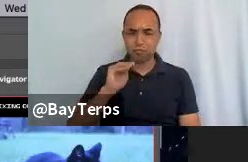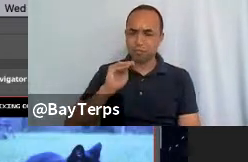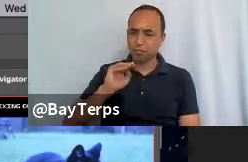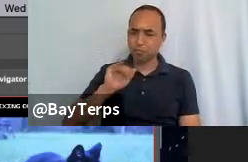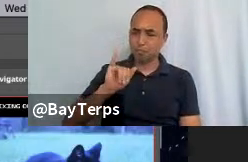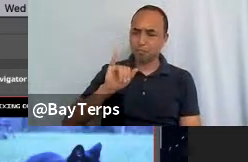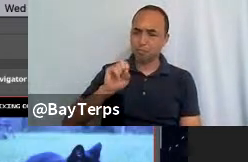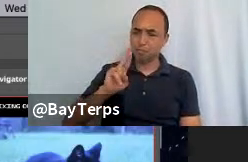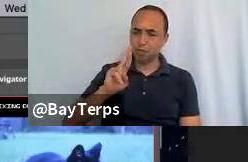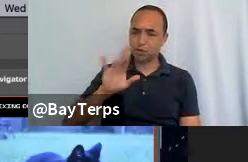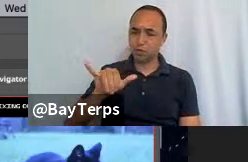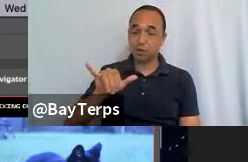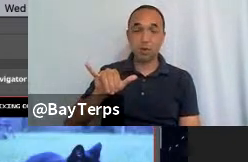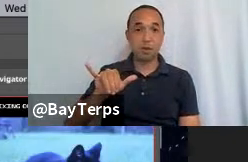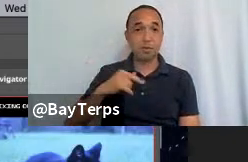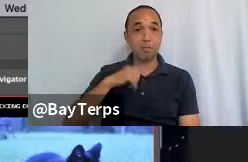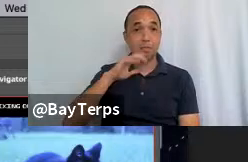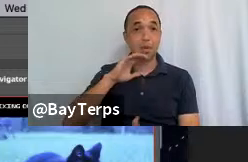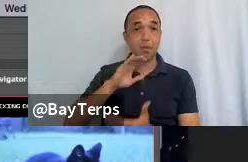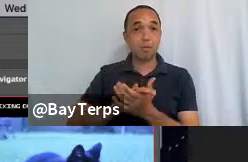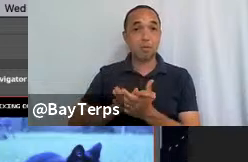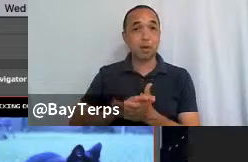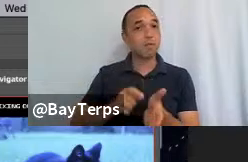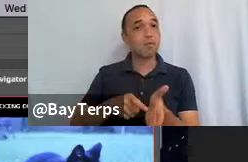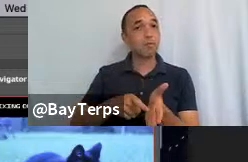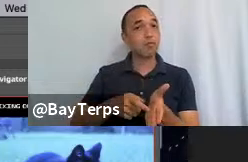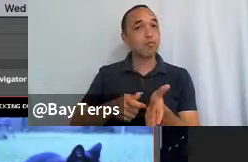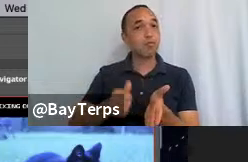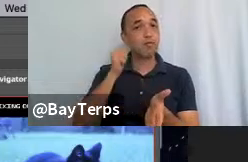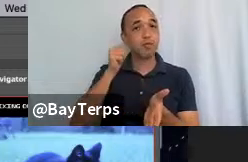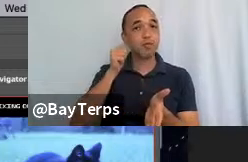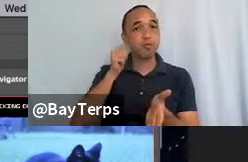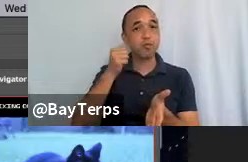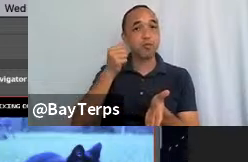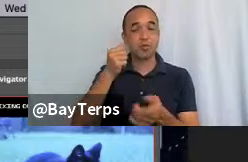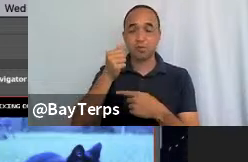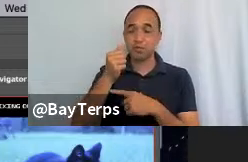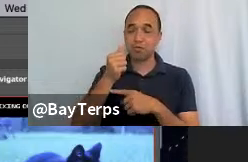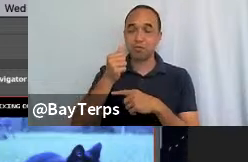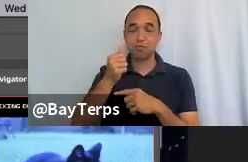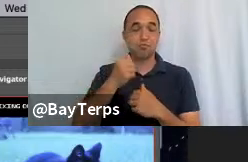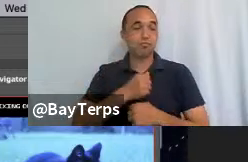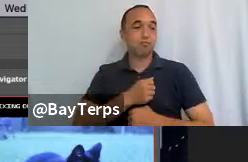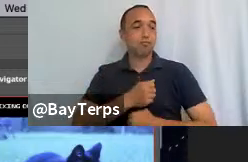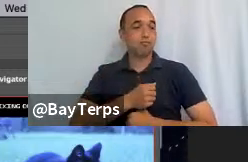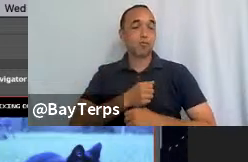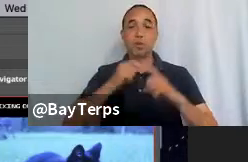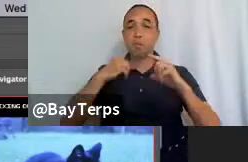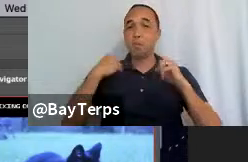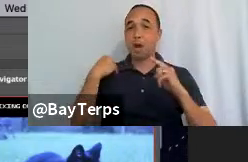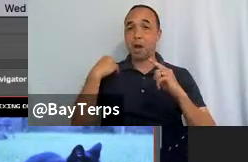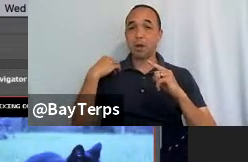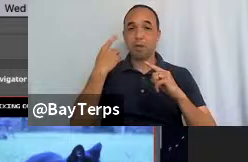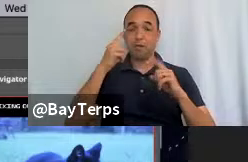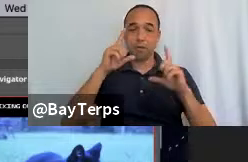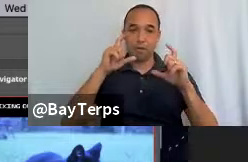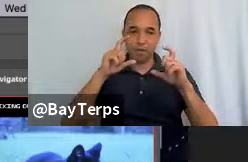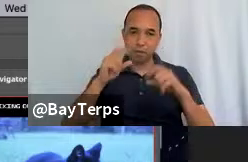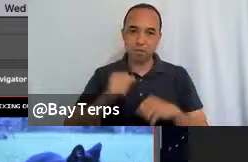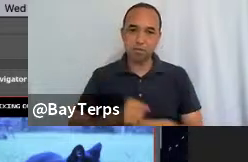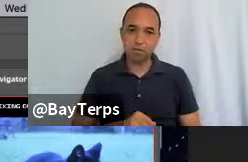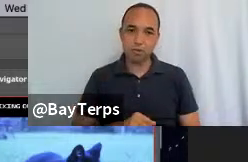My wife refused to be a model for these photos, so I had to take pictures of our pets. Dang it,